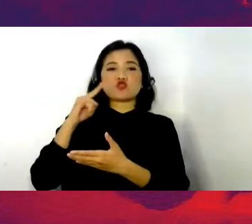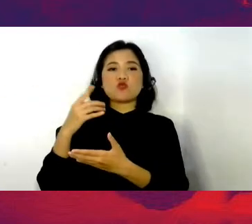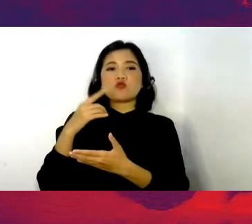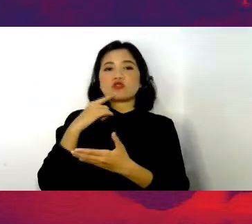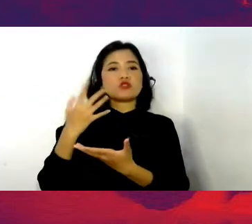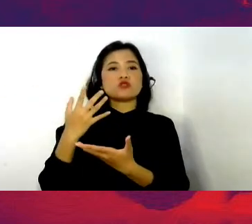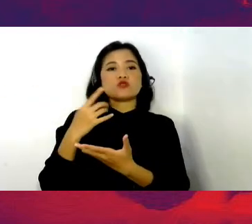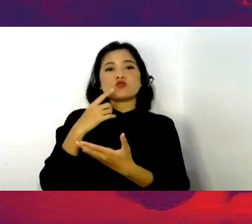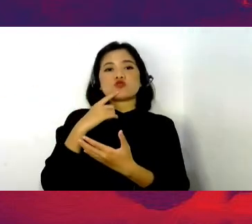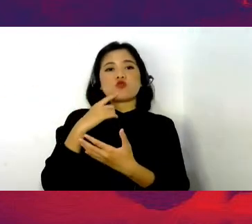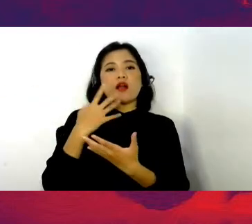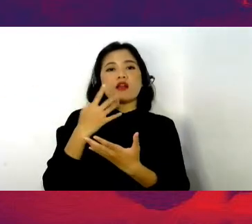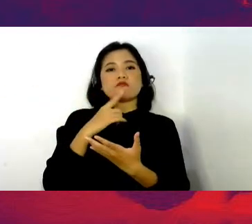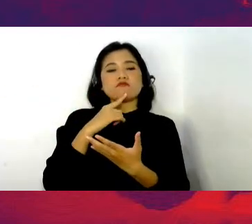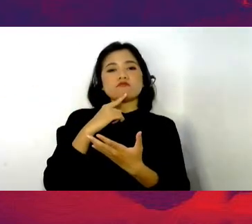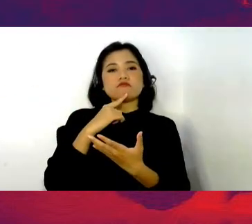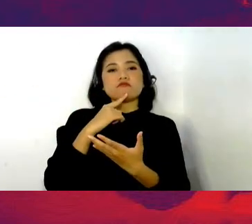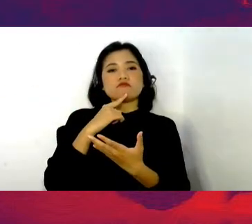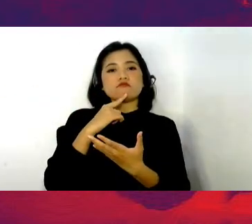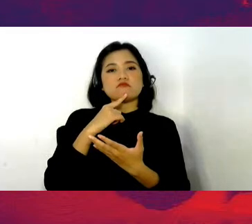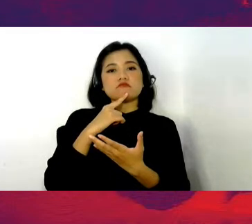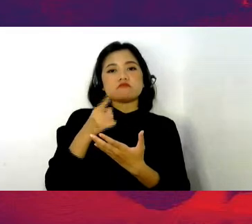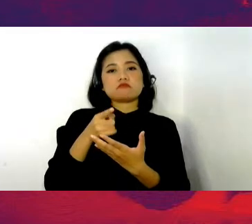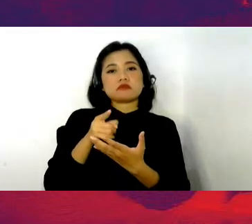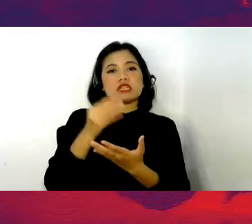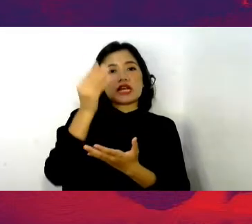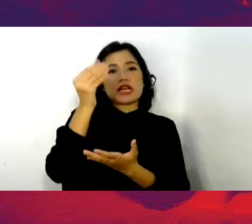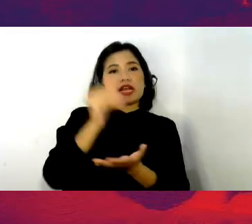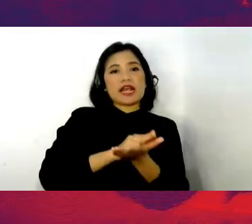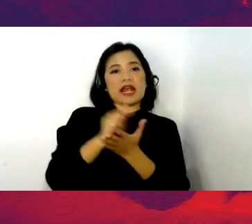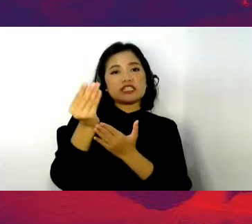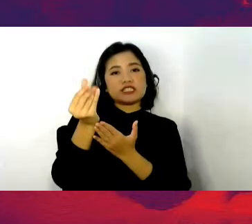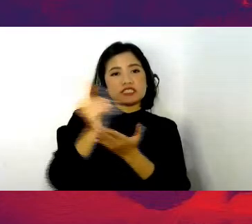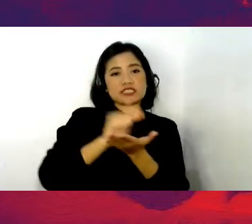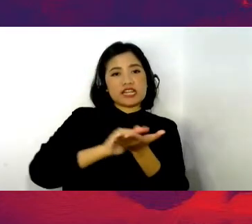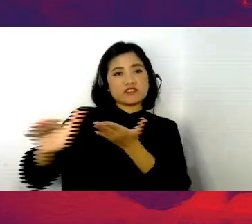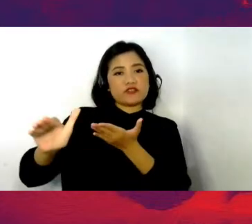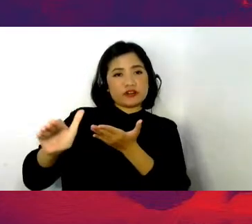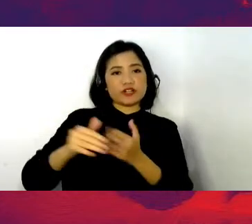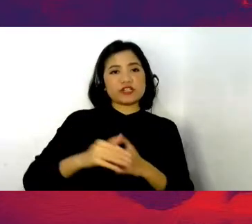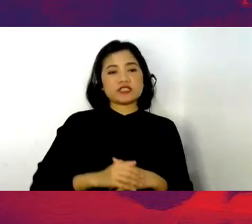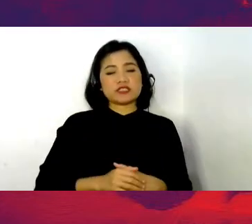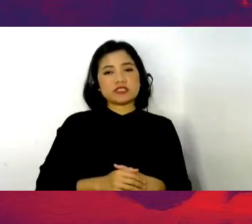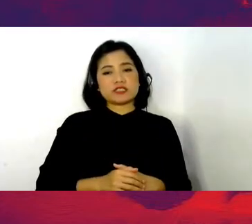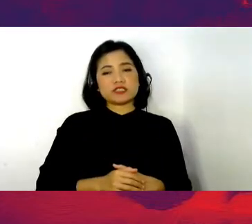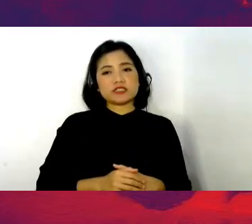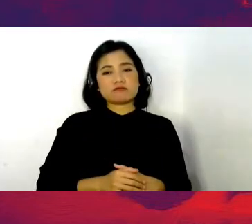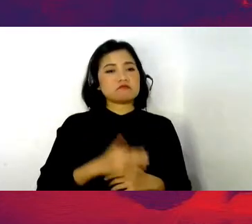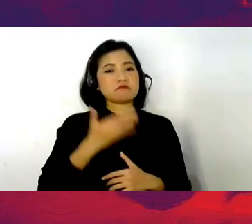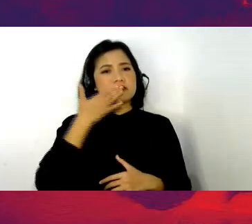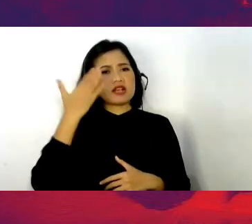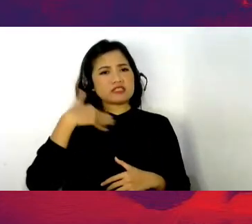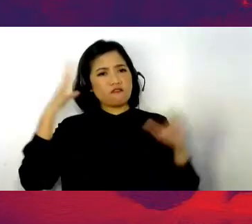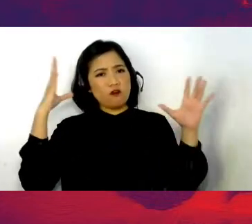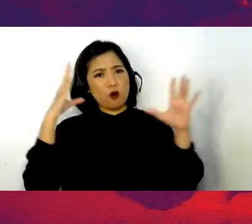kind of conditional cash, but this one is actually conditional cash transfer, mainly focus on the